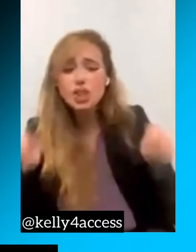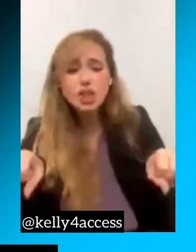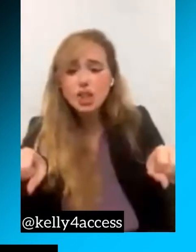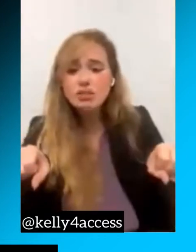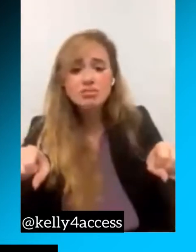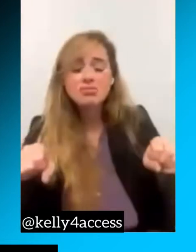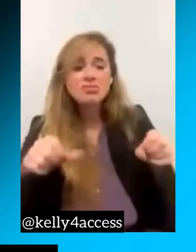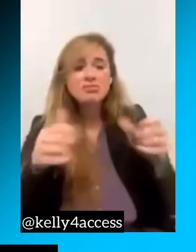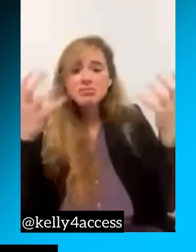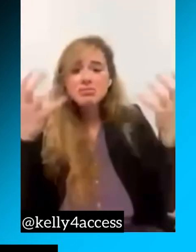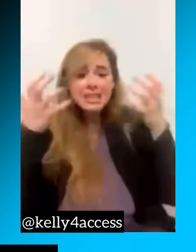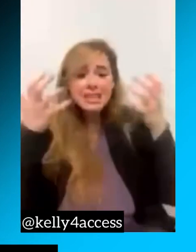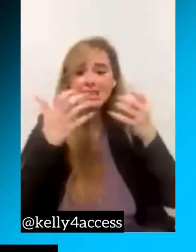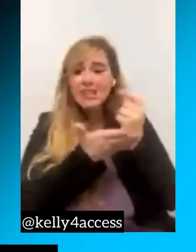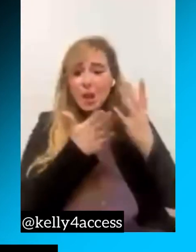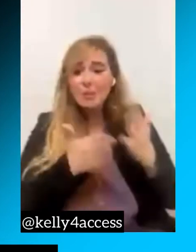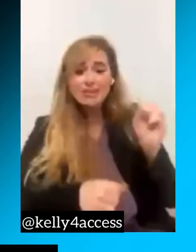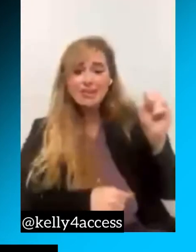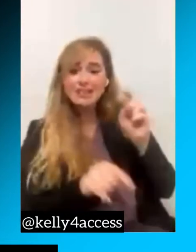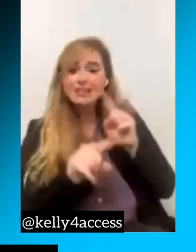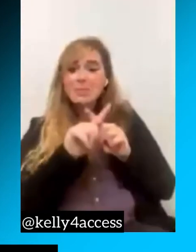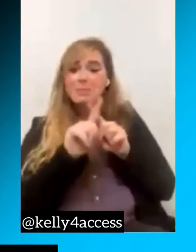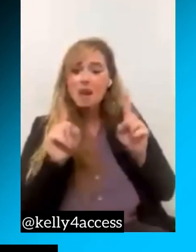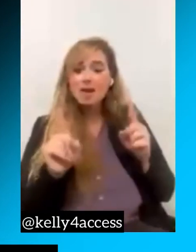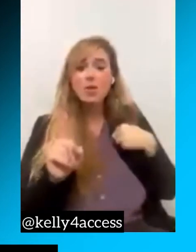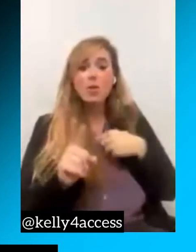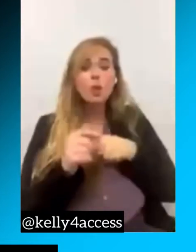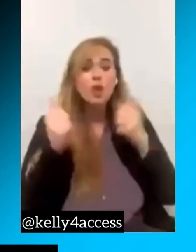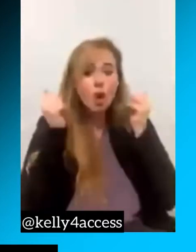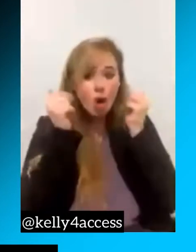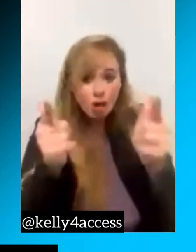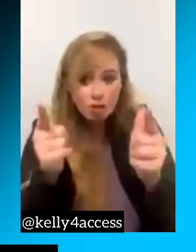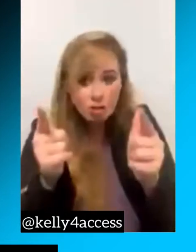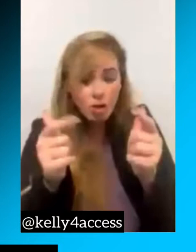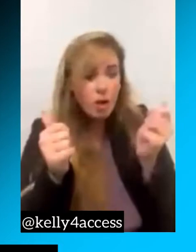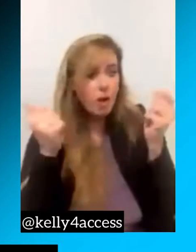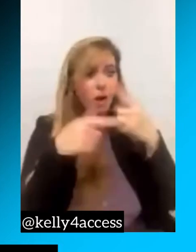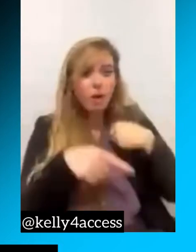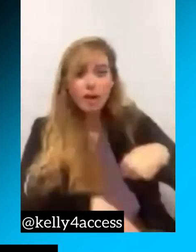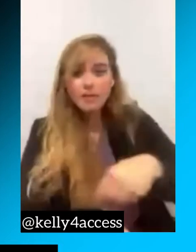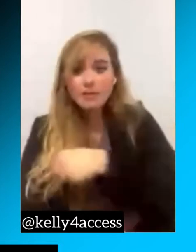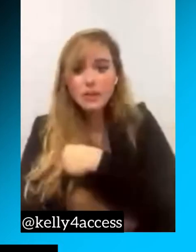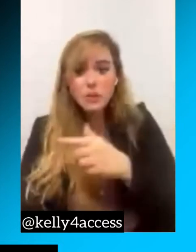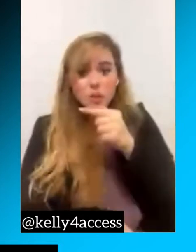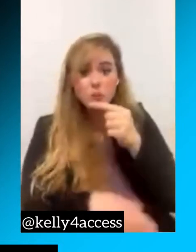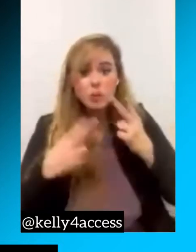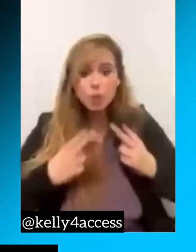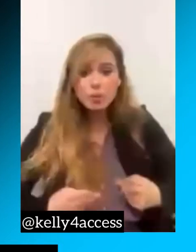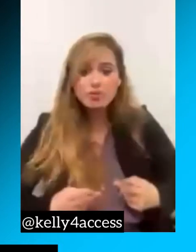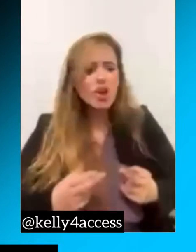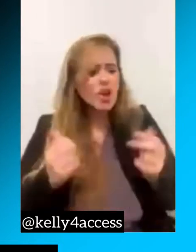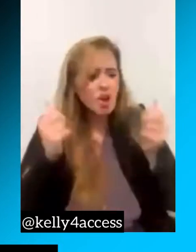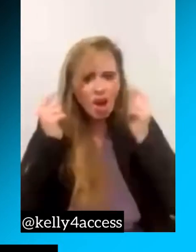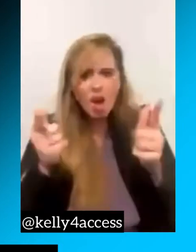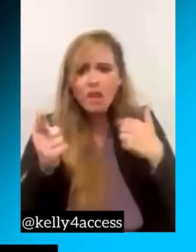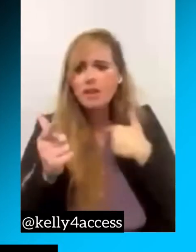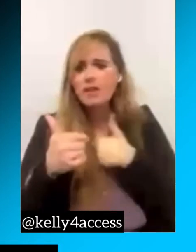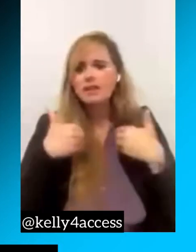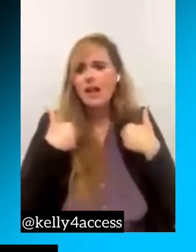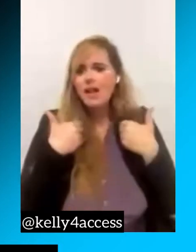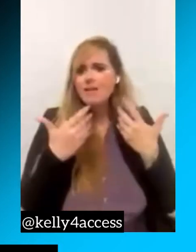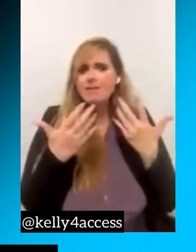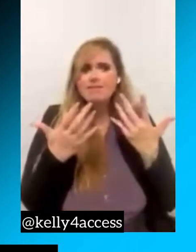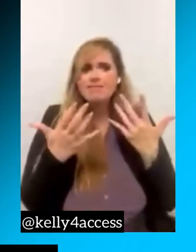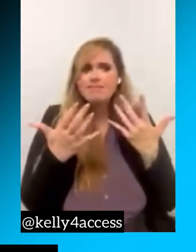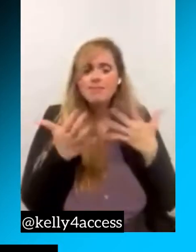phenomenal. But all of us humans, have areas in which we are, we don't have a strength.